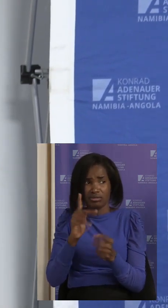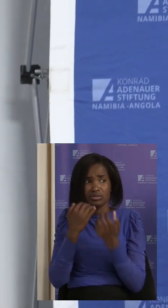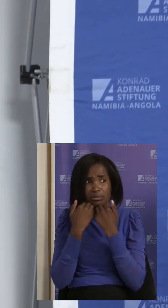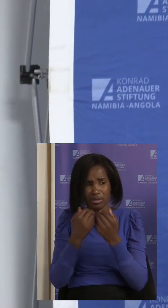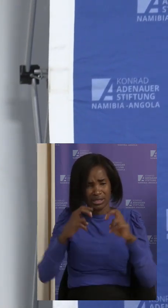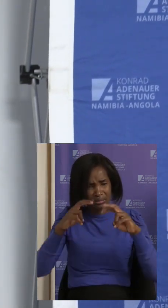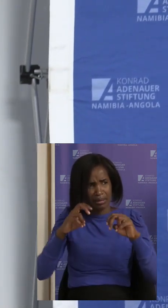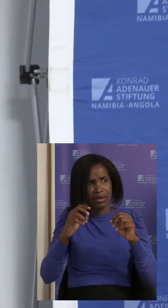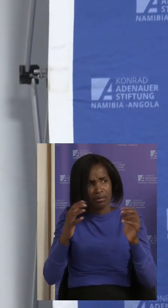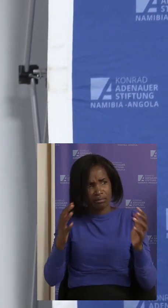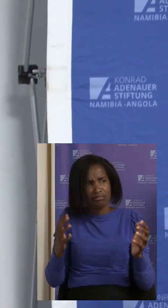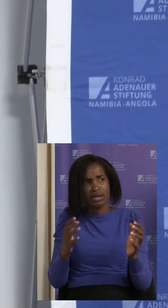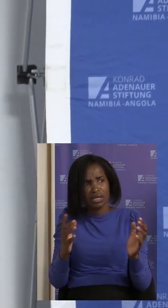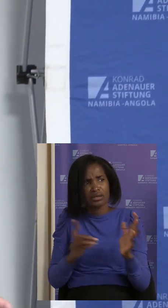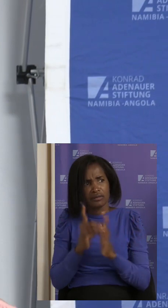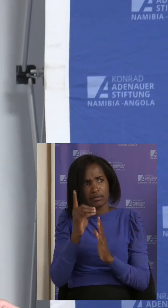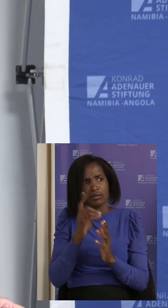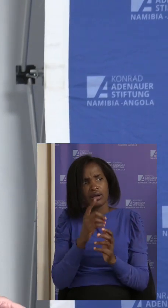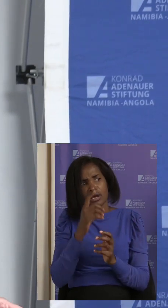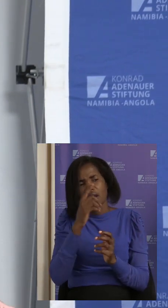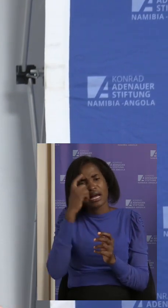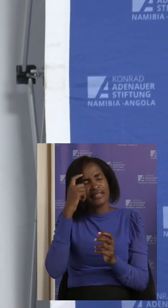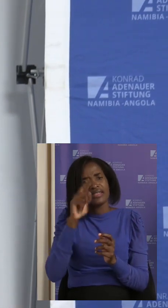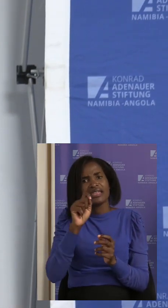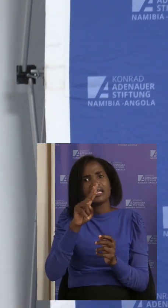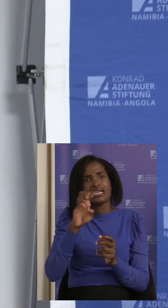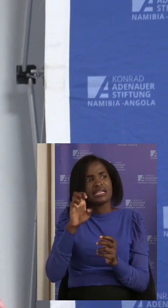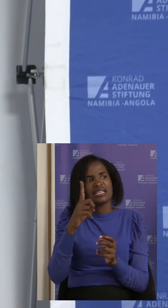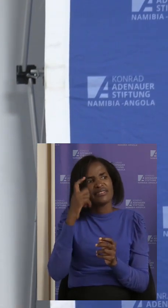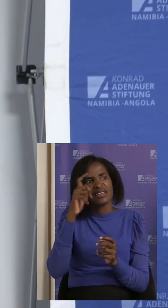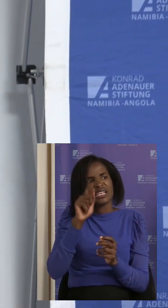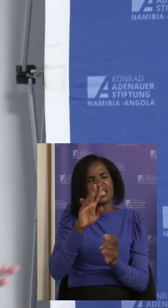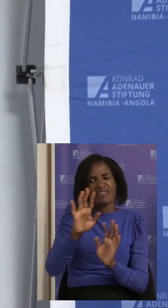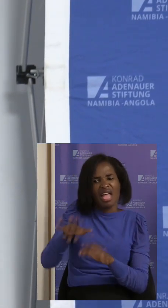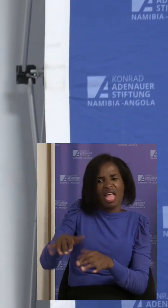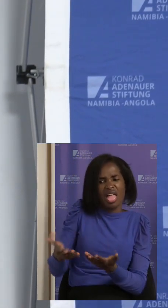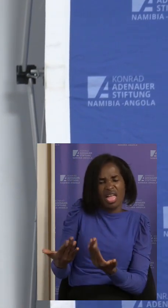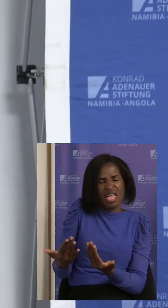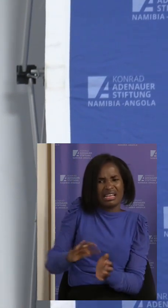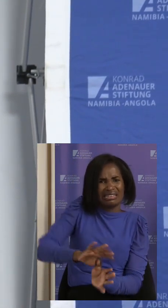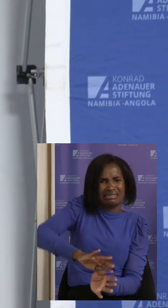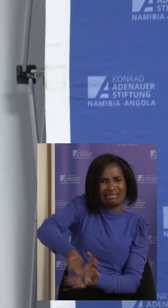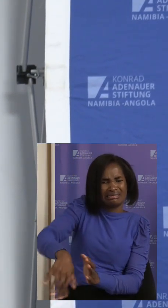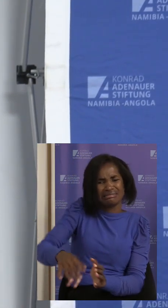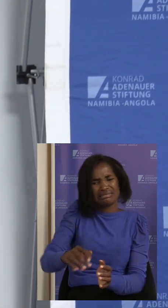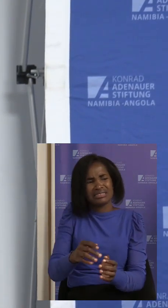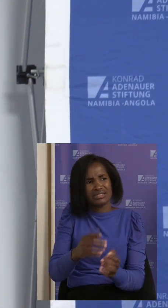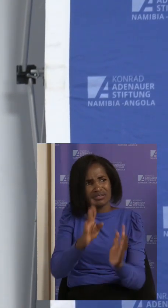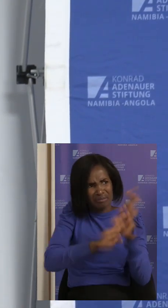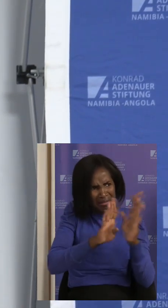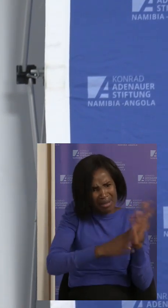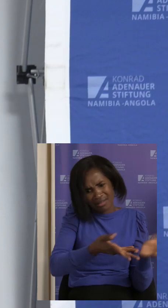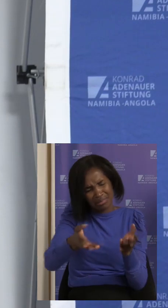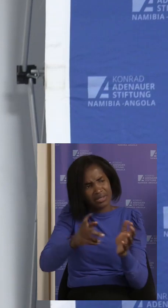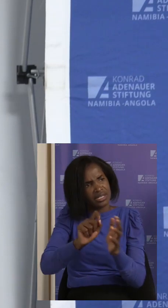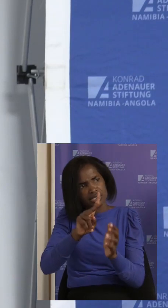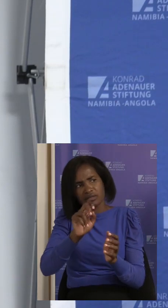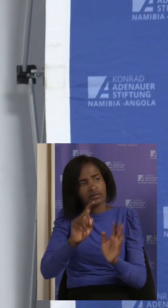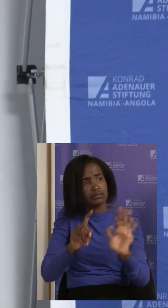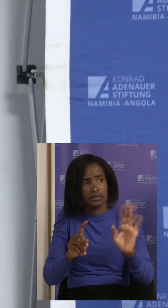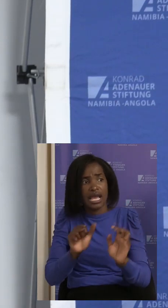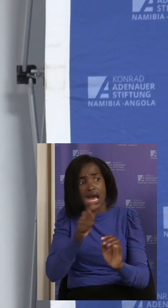to develop. I think we shall not think that is something minor or something less valued or something like that. It's just another way of the